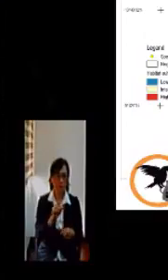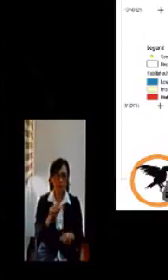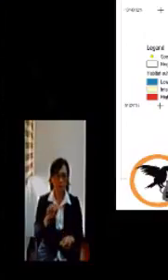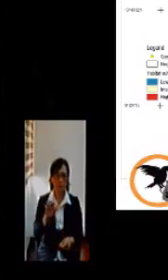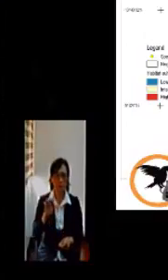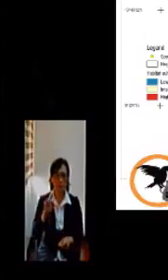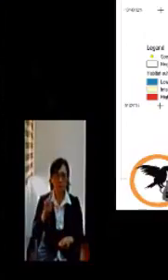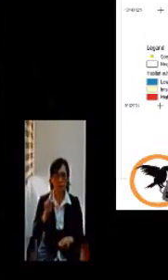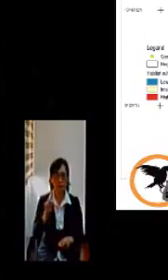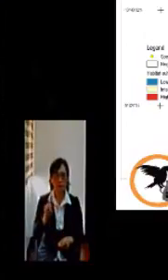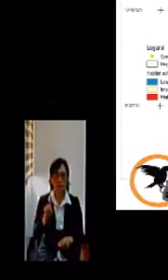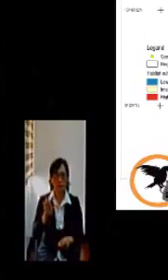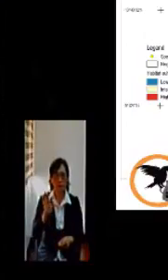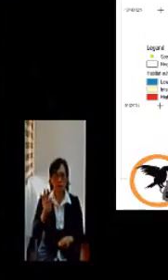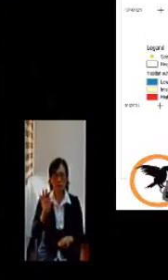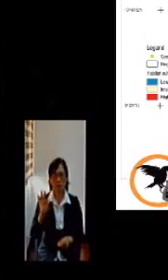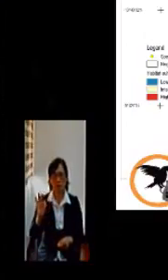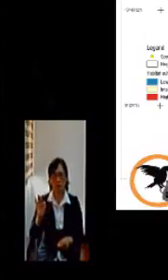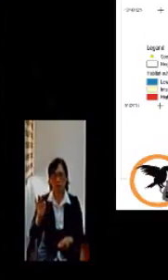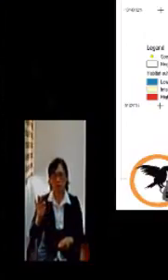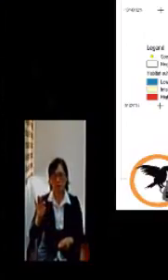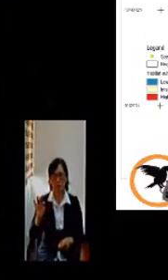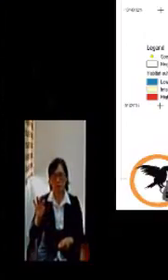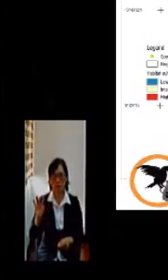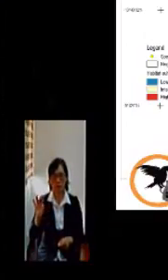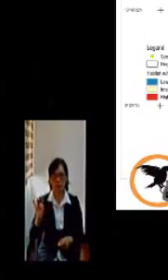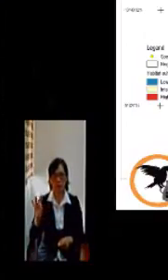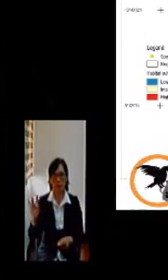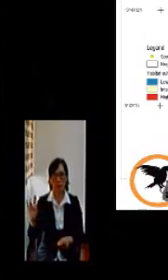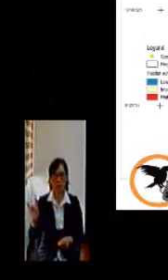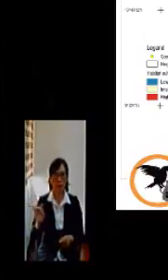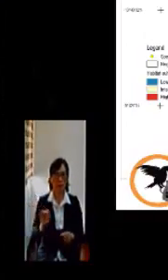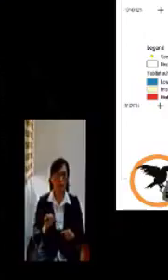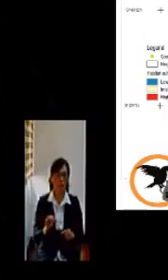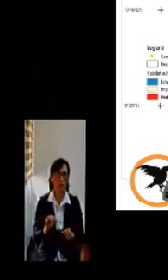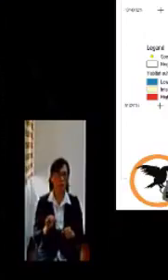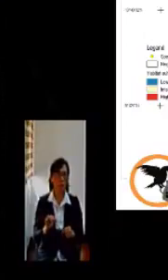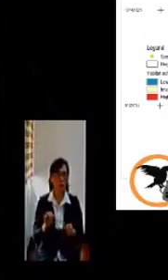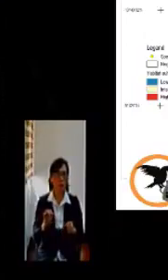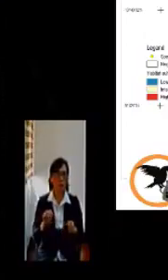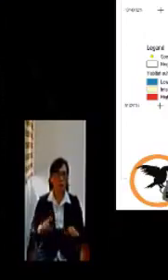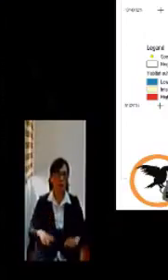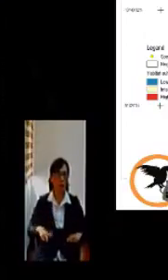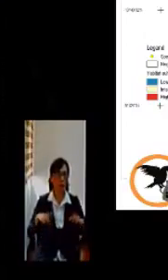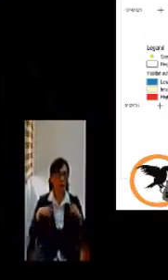1988 to 2010. Its survival envelope has